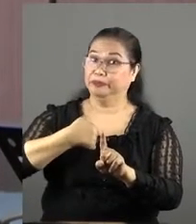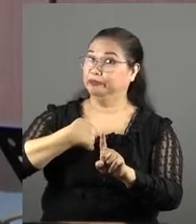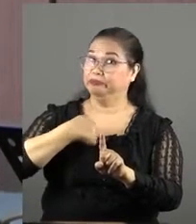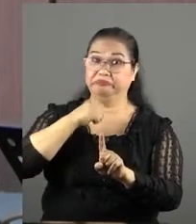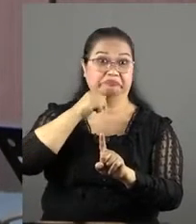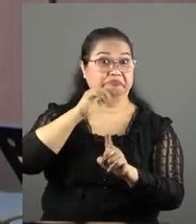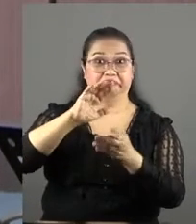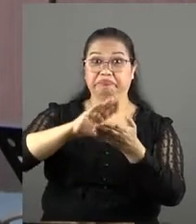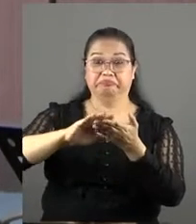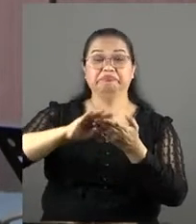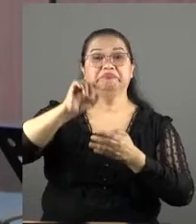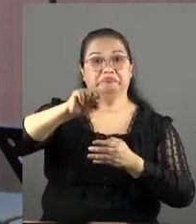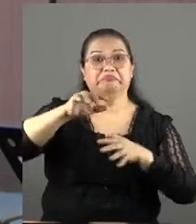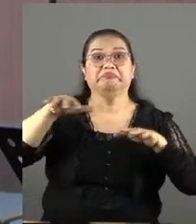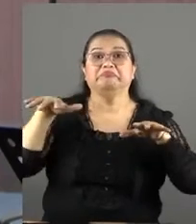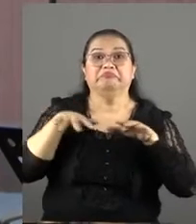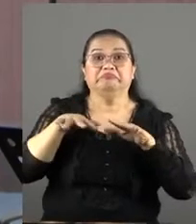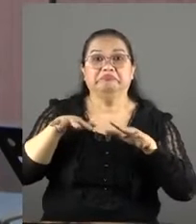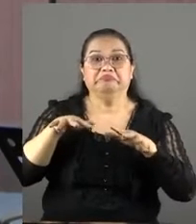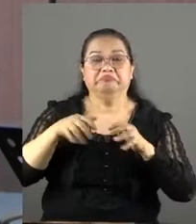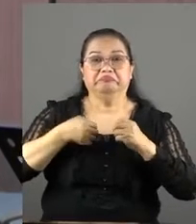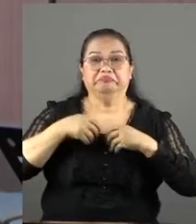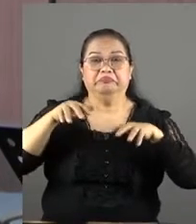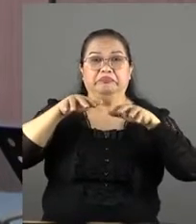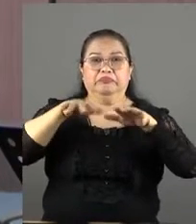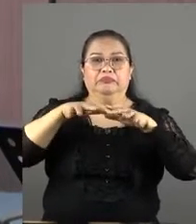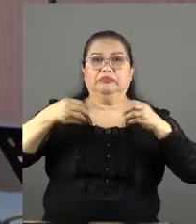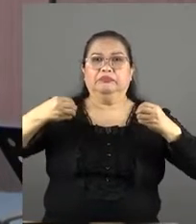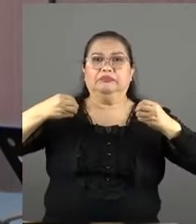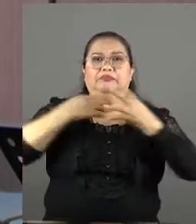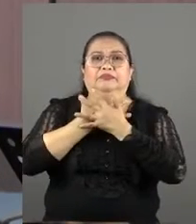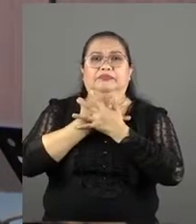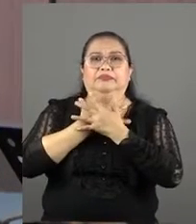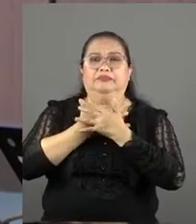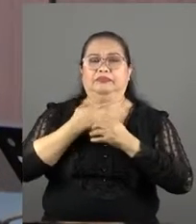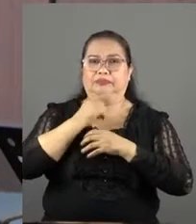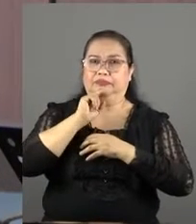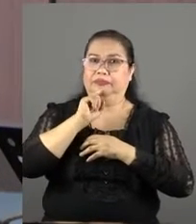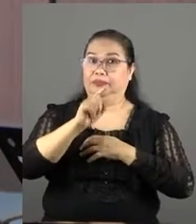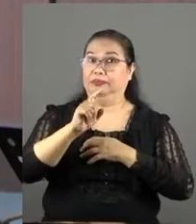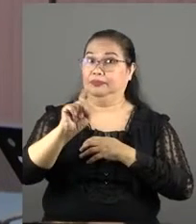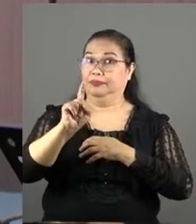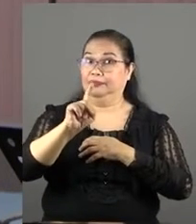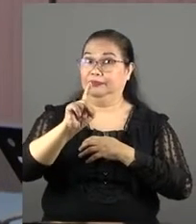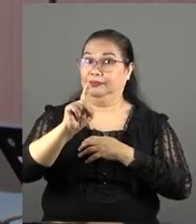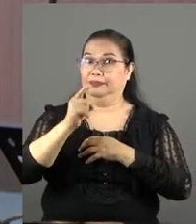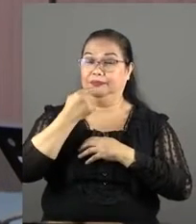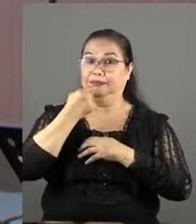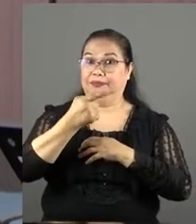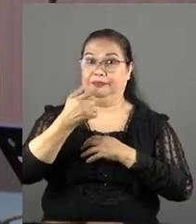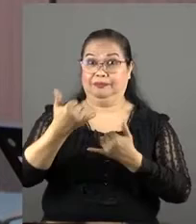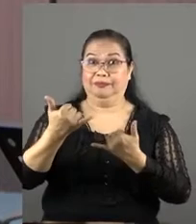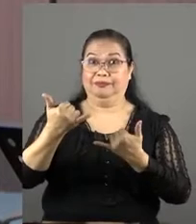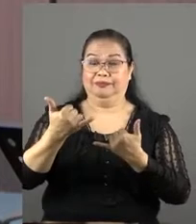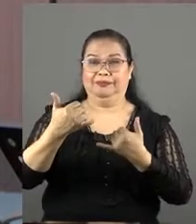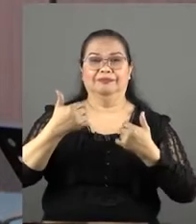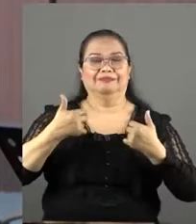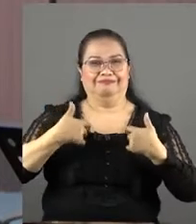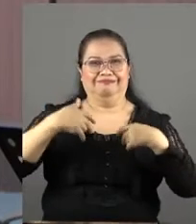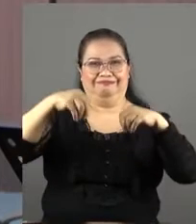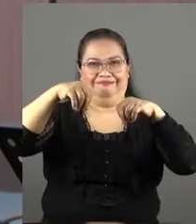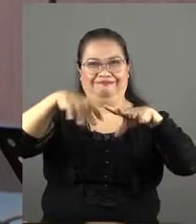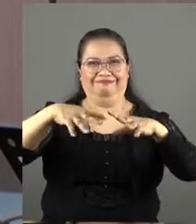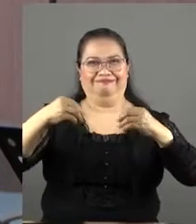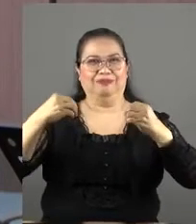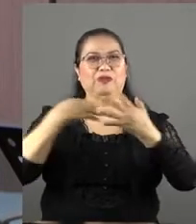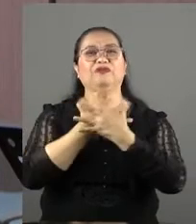should be trembling. I should be afraid. And what saddens me today, friends, is that there are people who have lost the fear